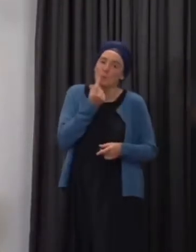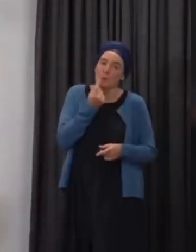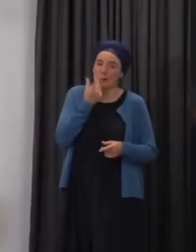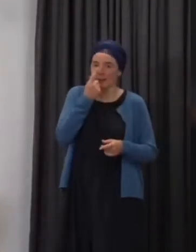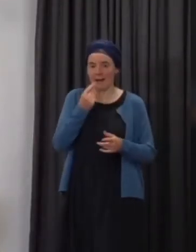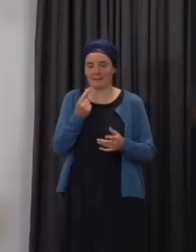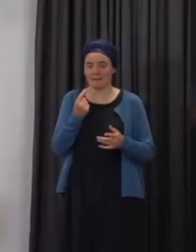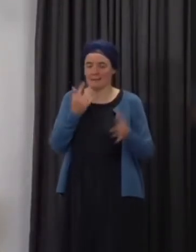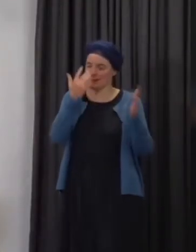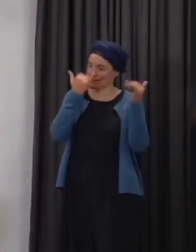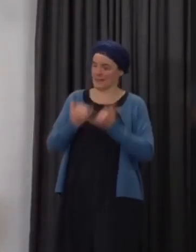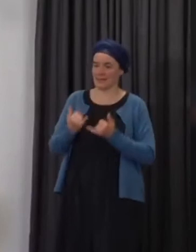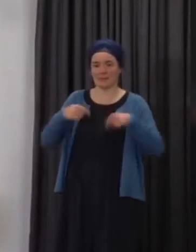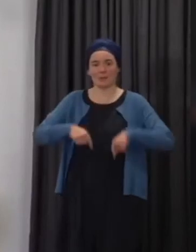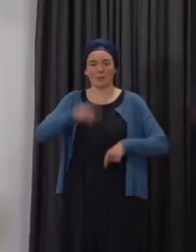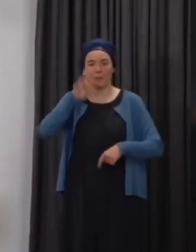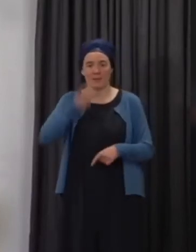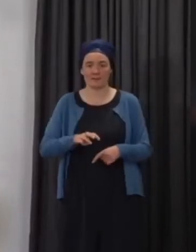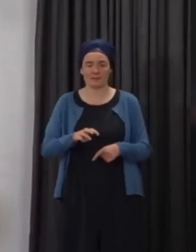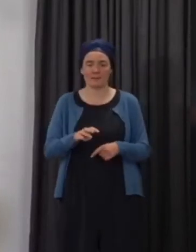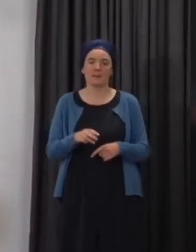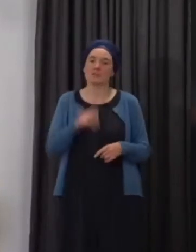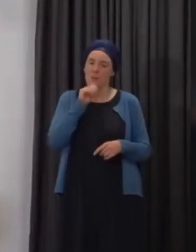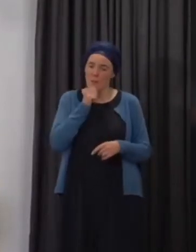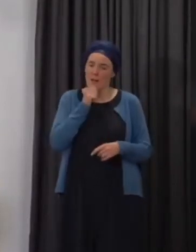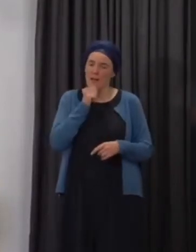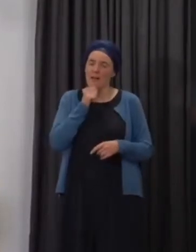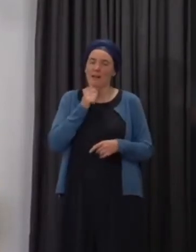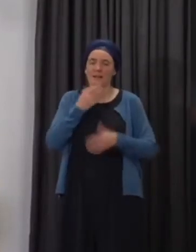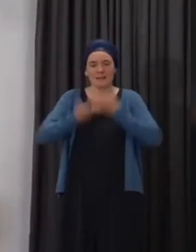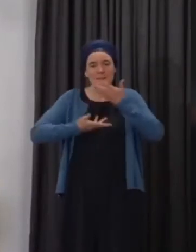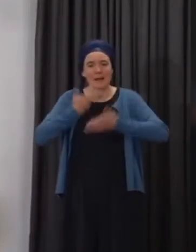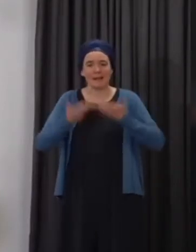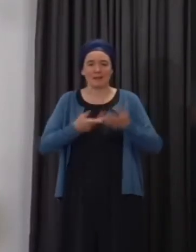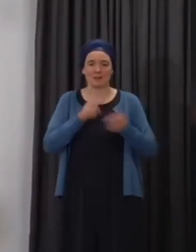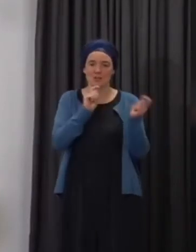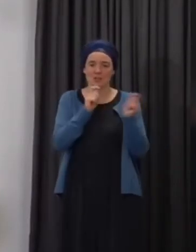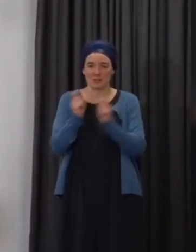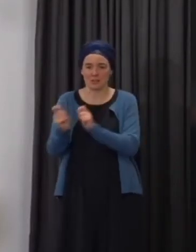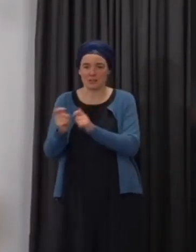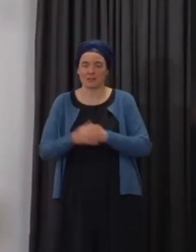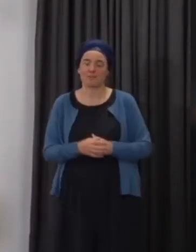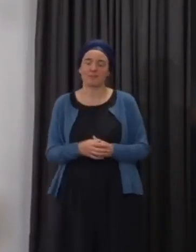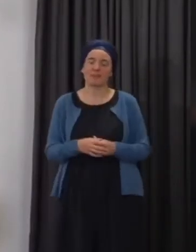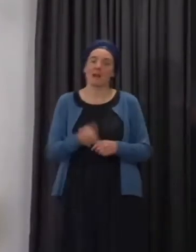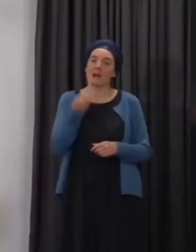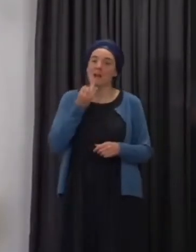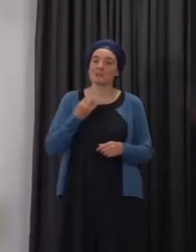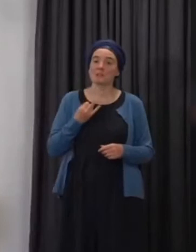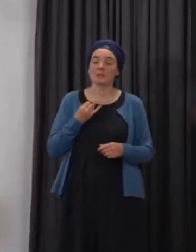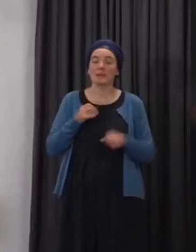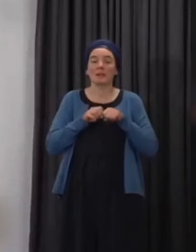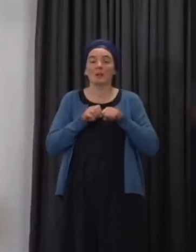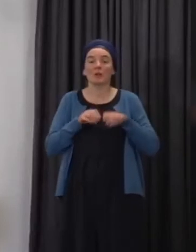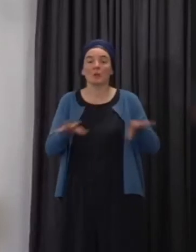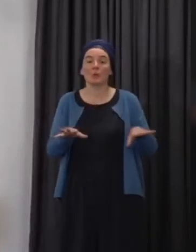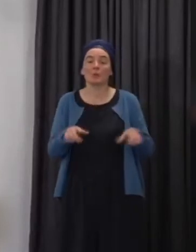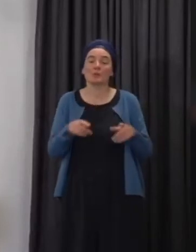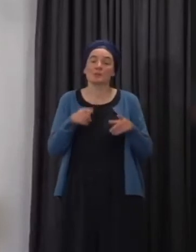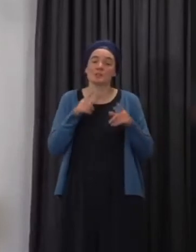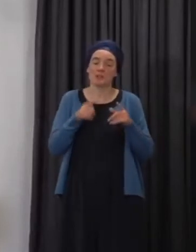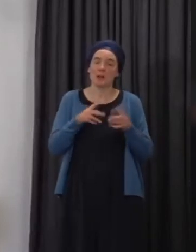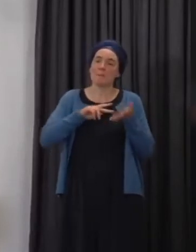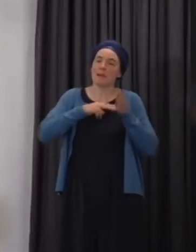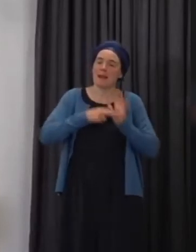today. Last week, I published our Test, Trace, Protect plan, which will help us to move into